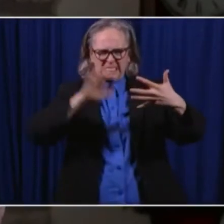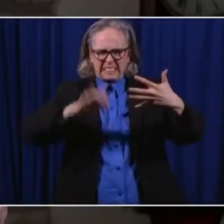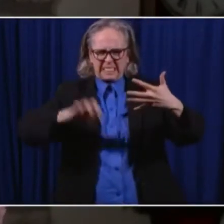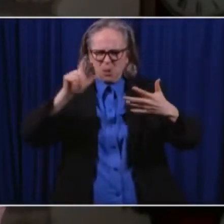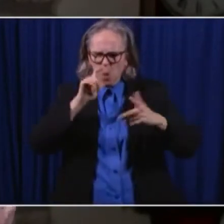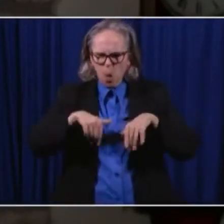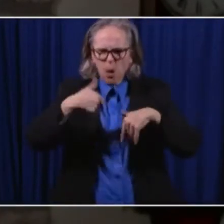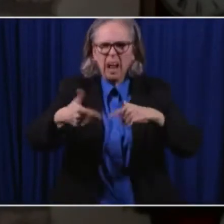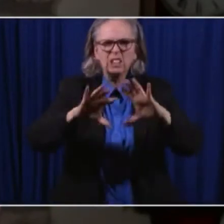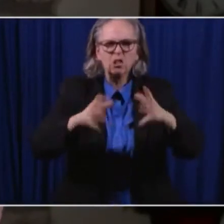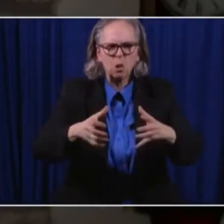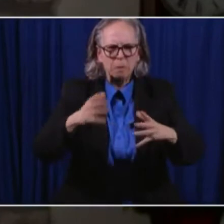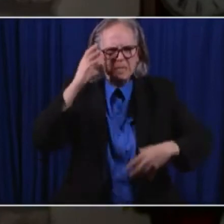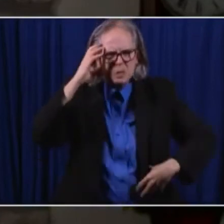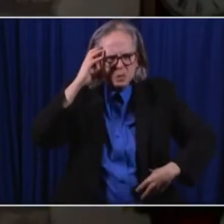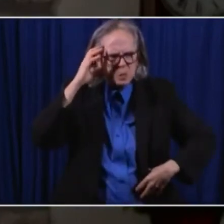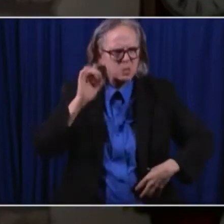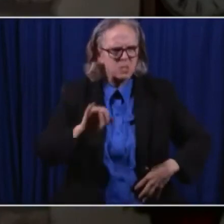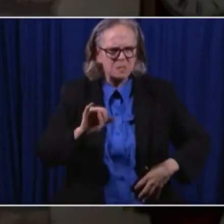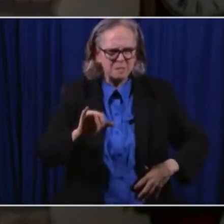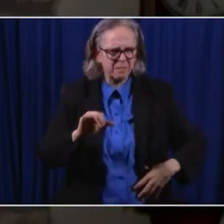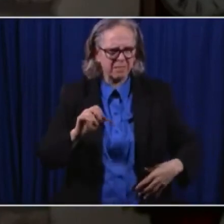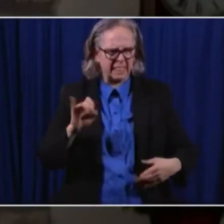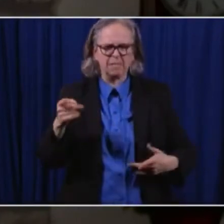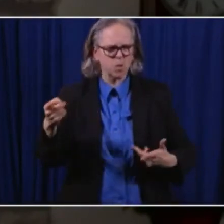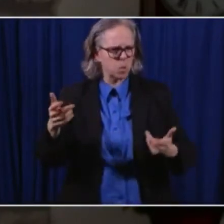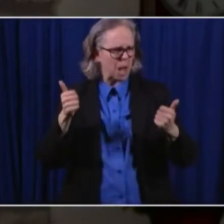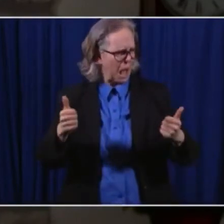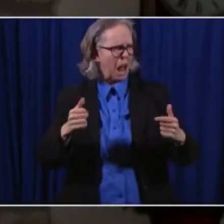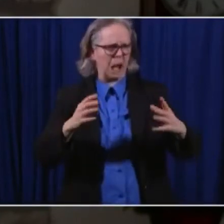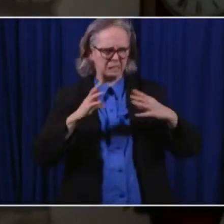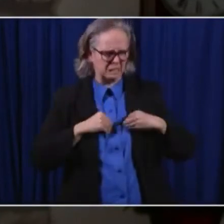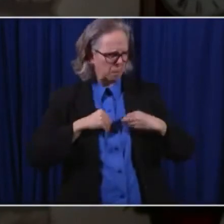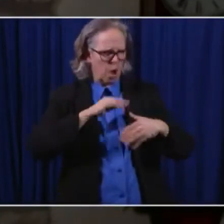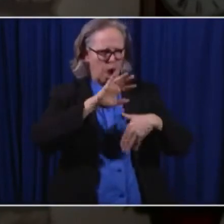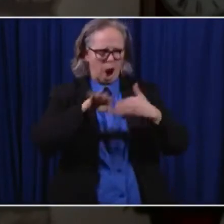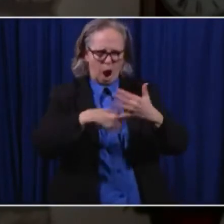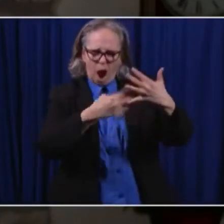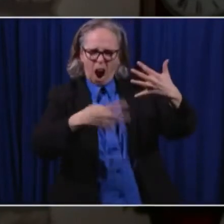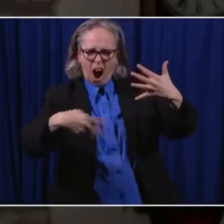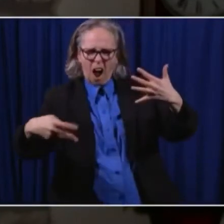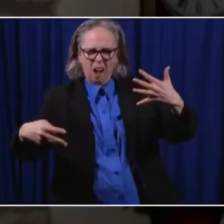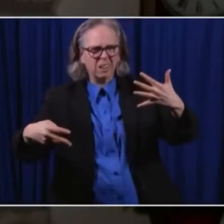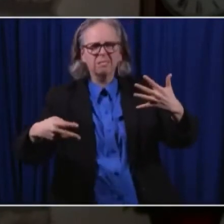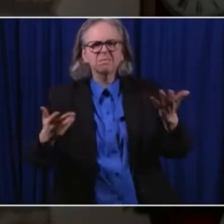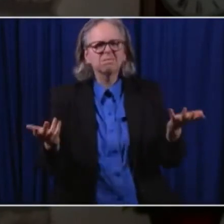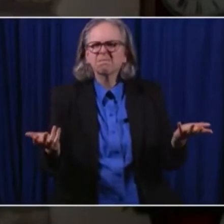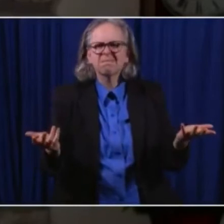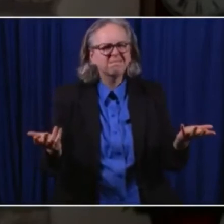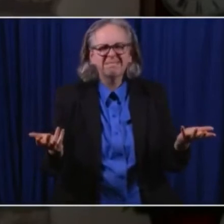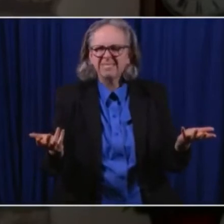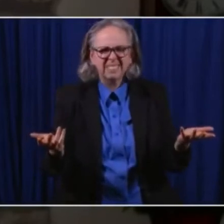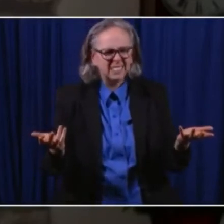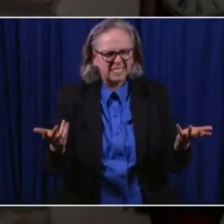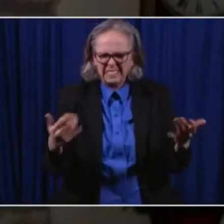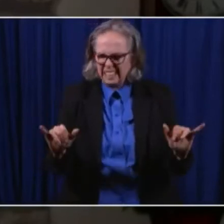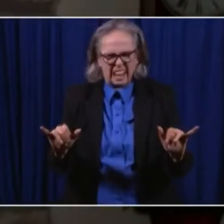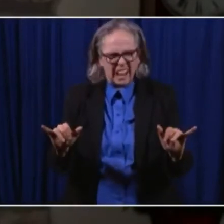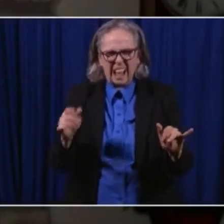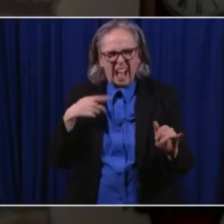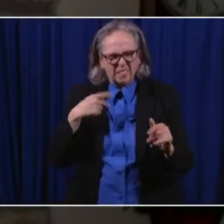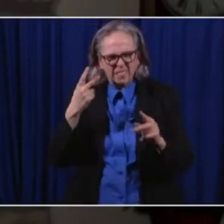perfectly exactly what they said, you would still have to figure out who goes in kind of in what order. So we are looking